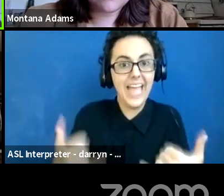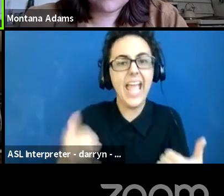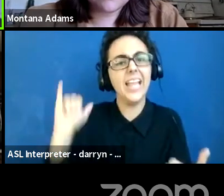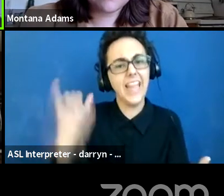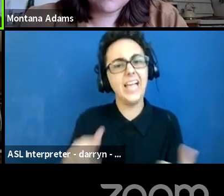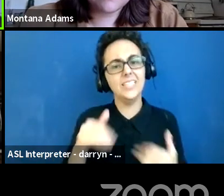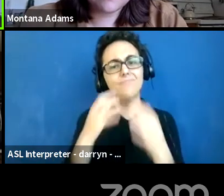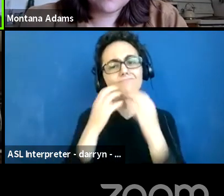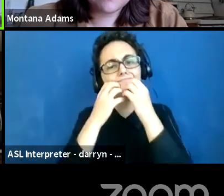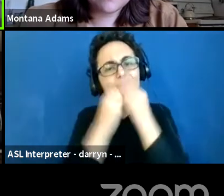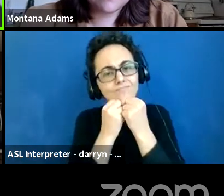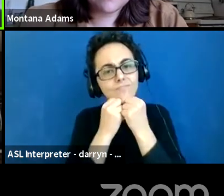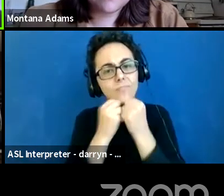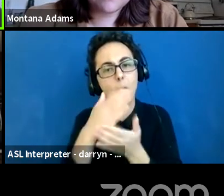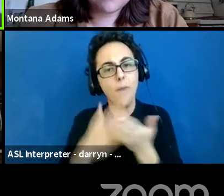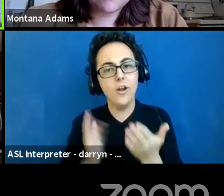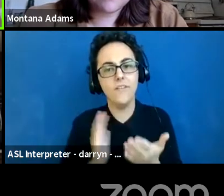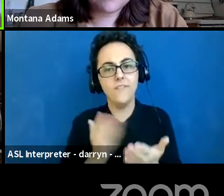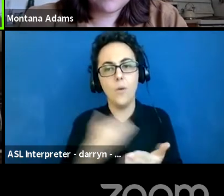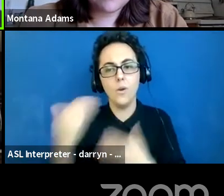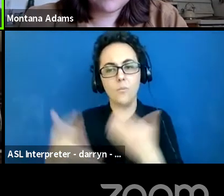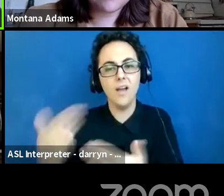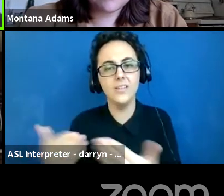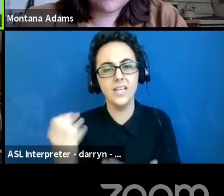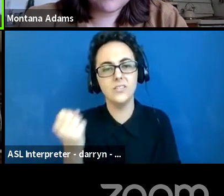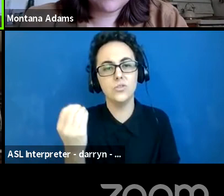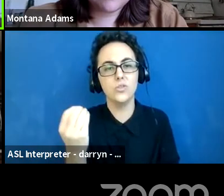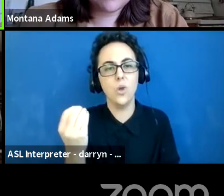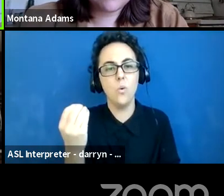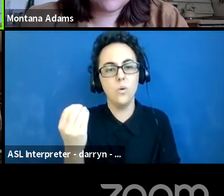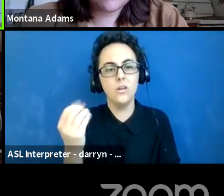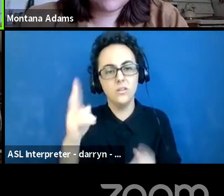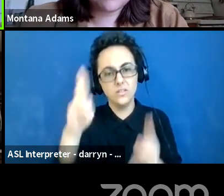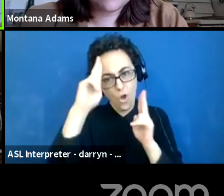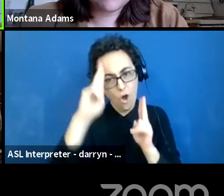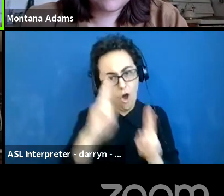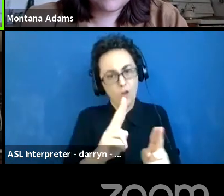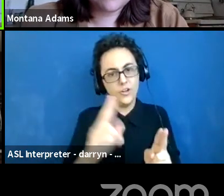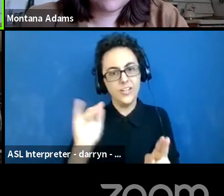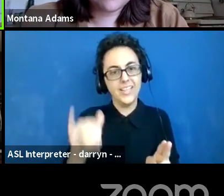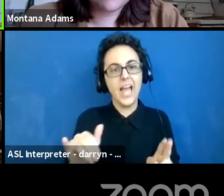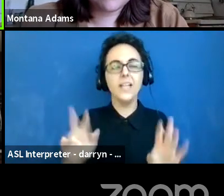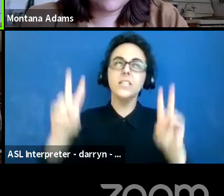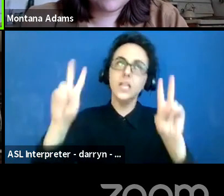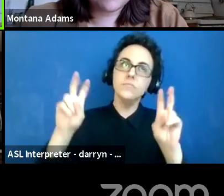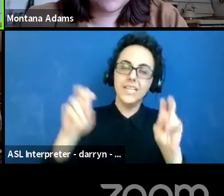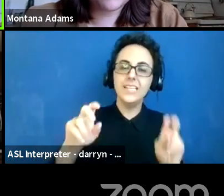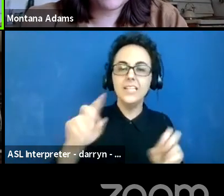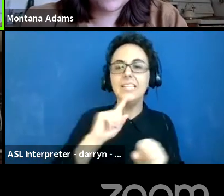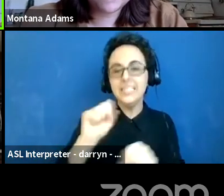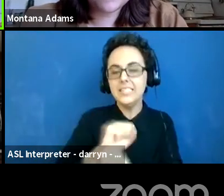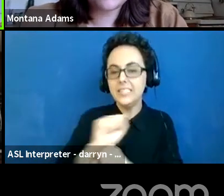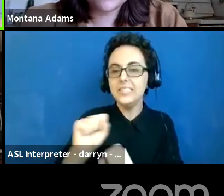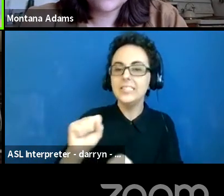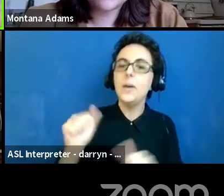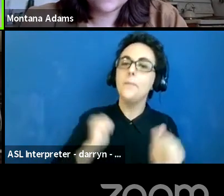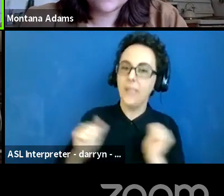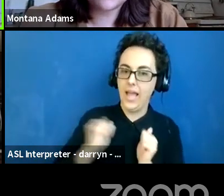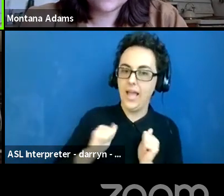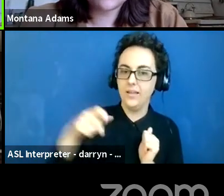stories aren't like they're plays, but they're not plays like in the traditional sense. We're trying